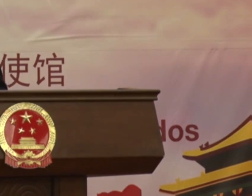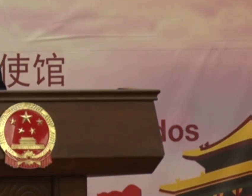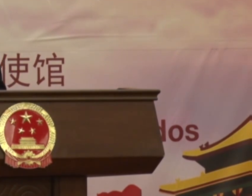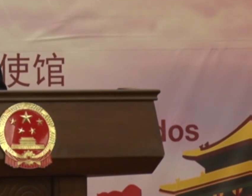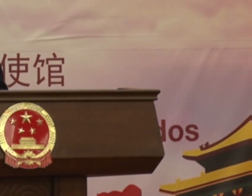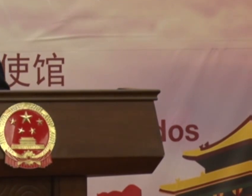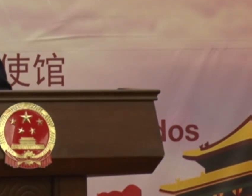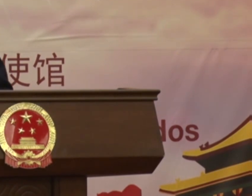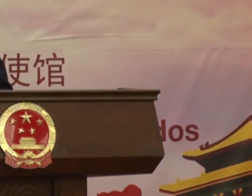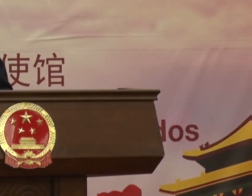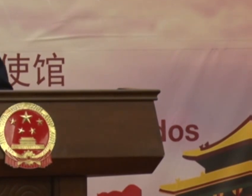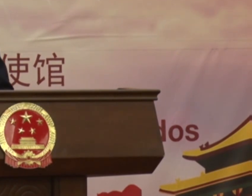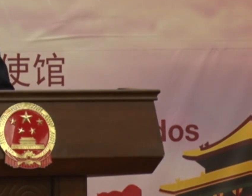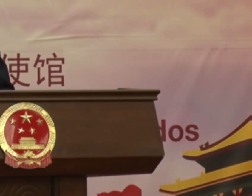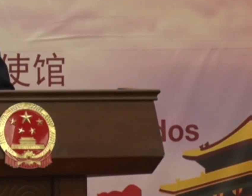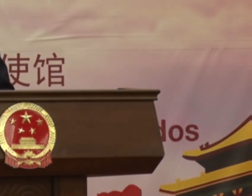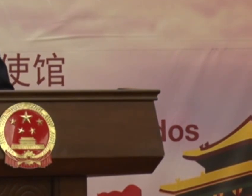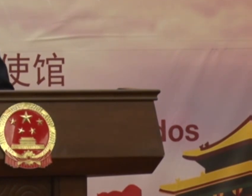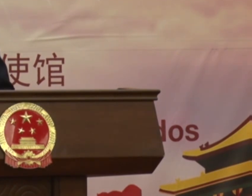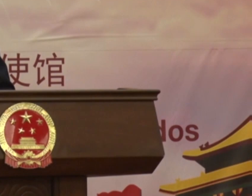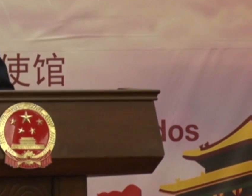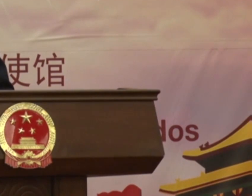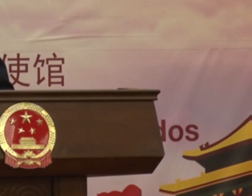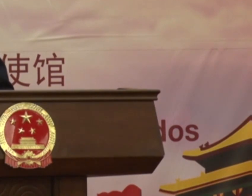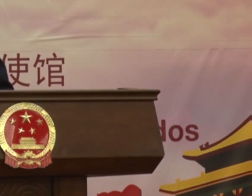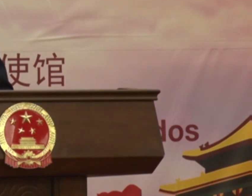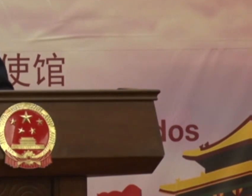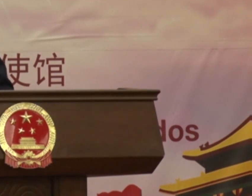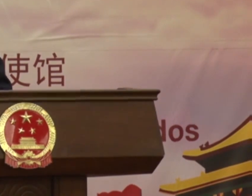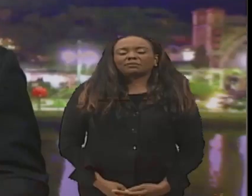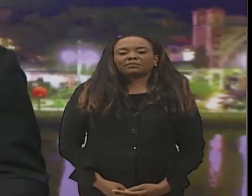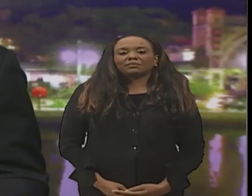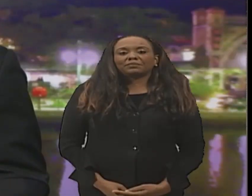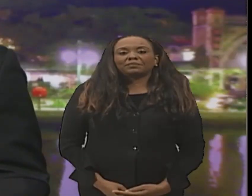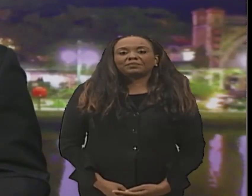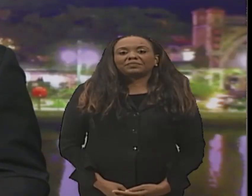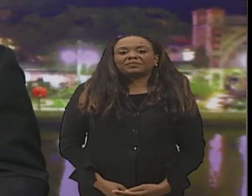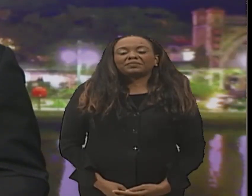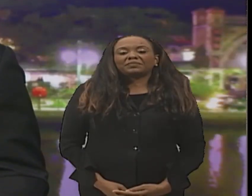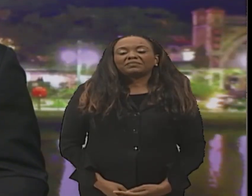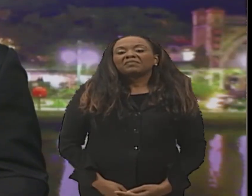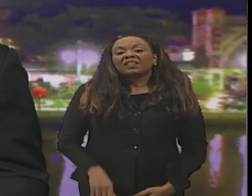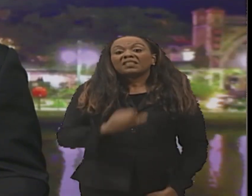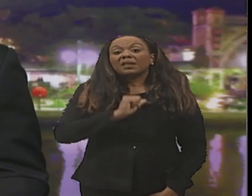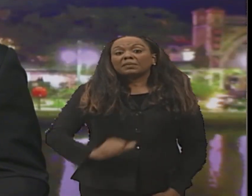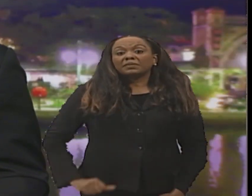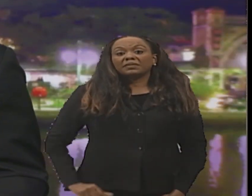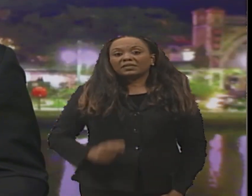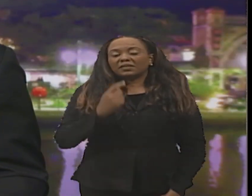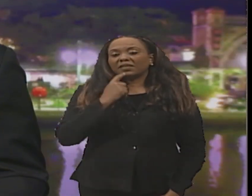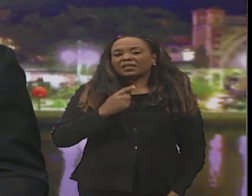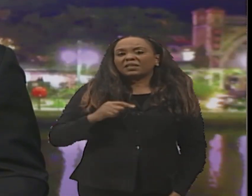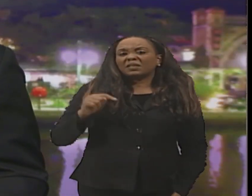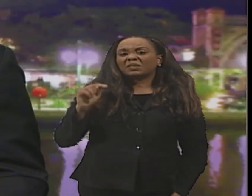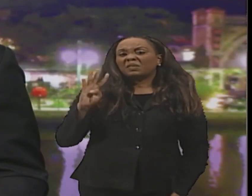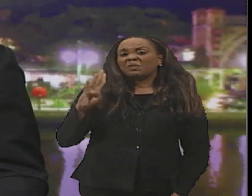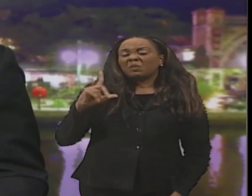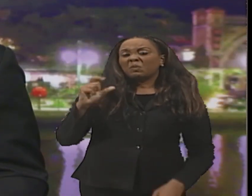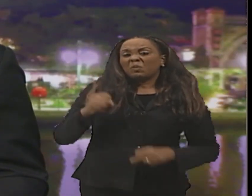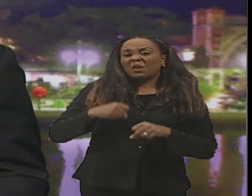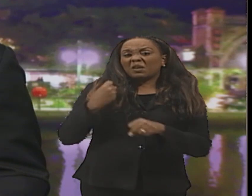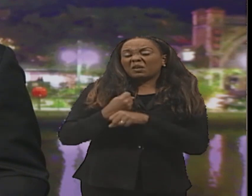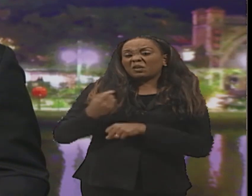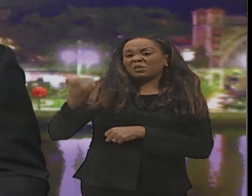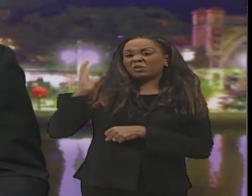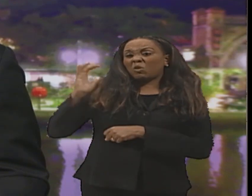forth the path of the development of our relations. And Ambassador Yan says over those 41